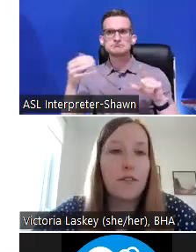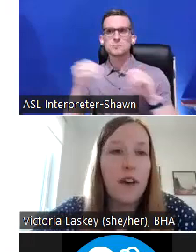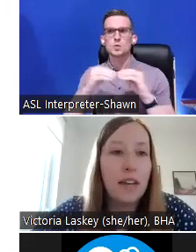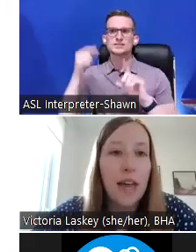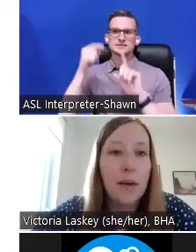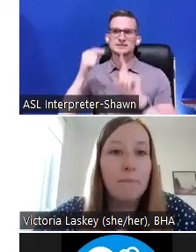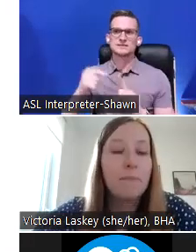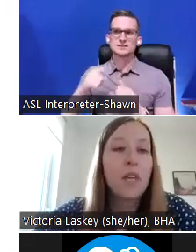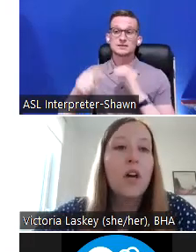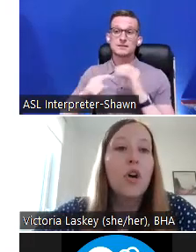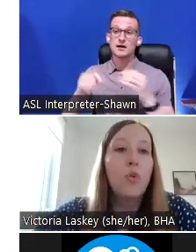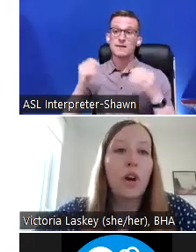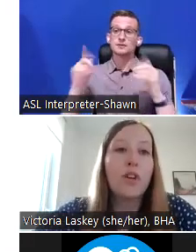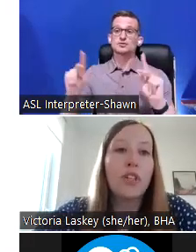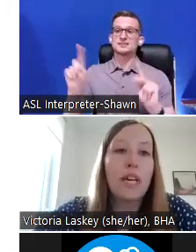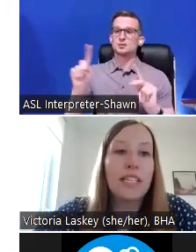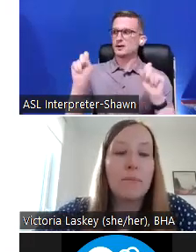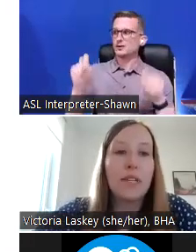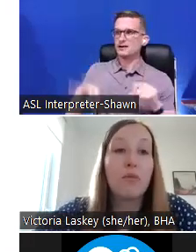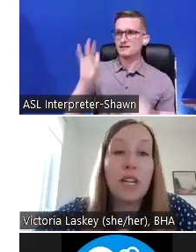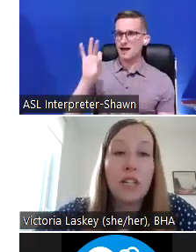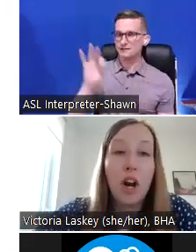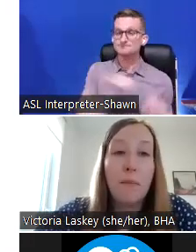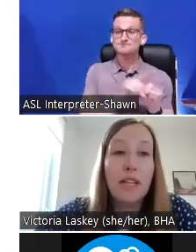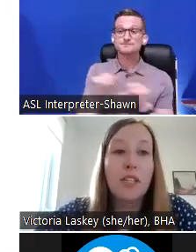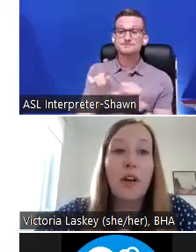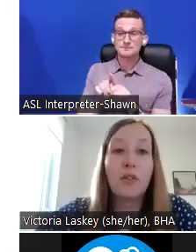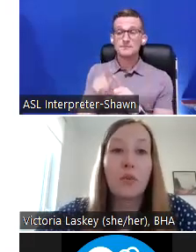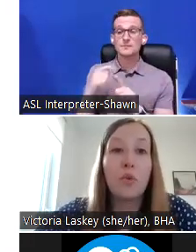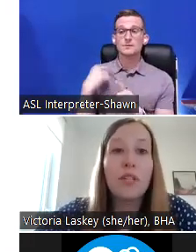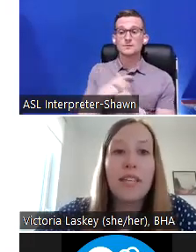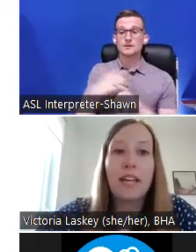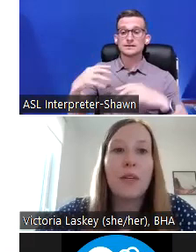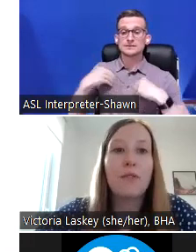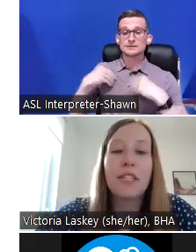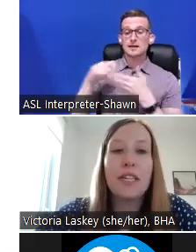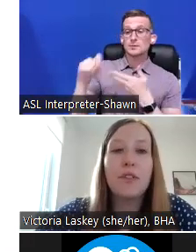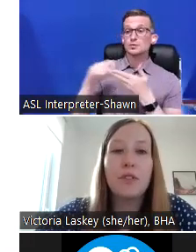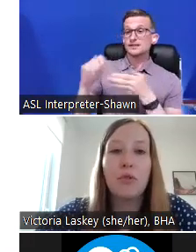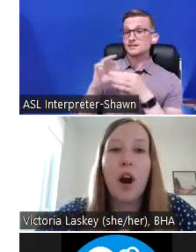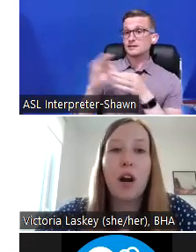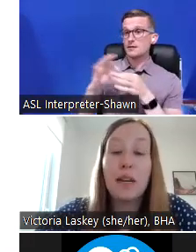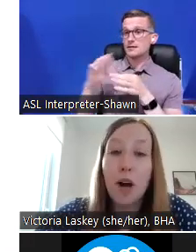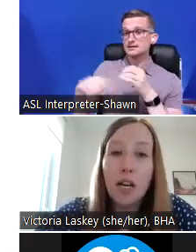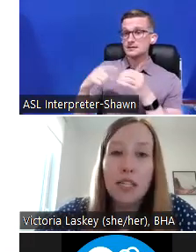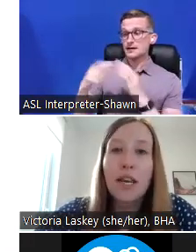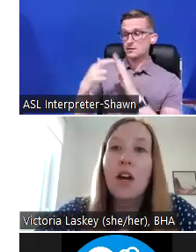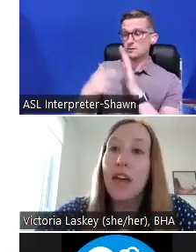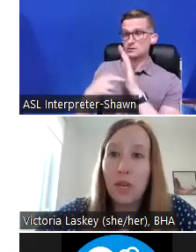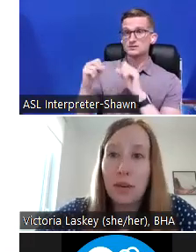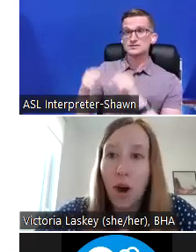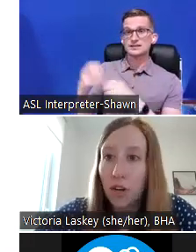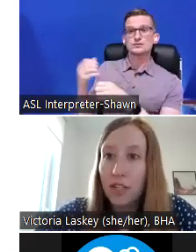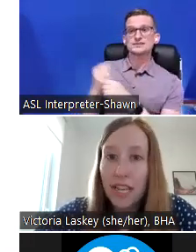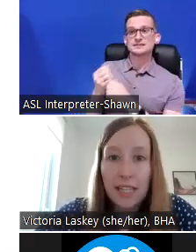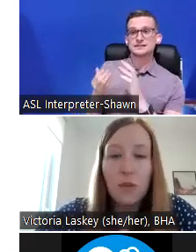where to find them. We are also accepting written comments on the rules that can be received through our inbox that